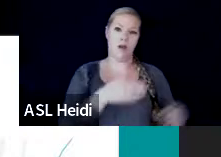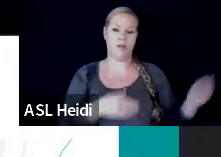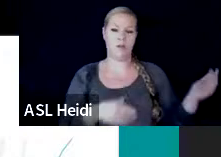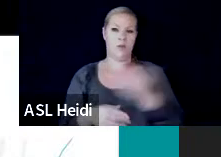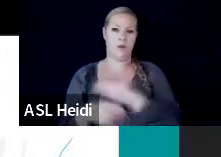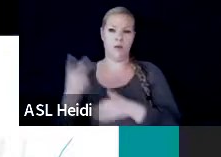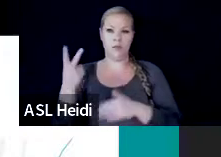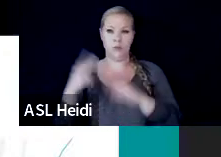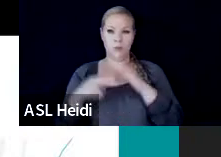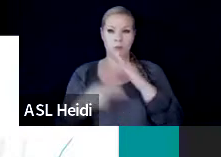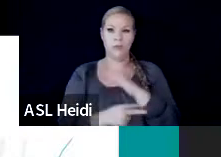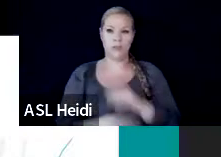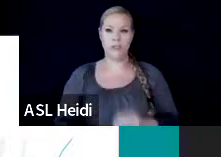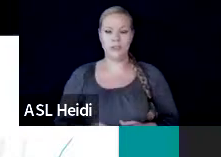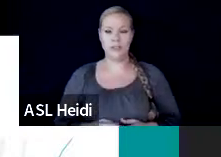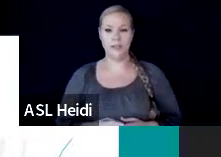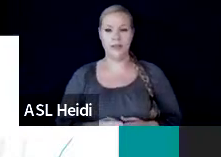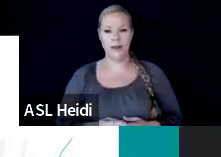bridges.